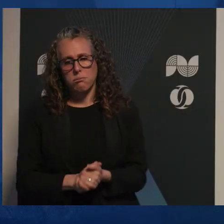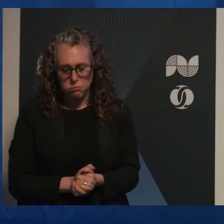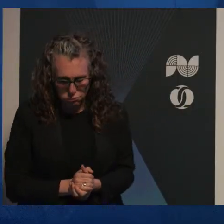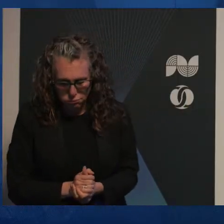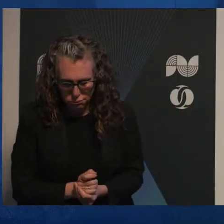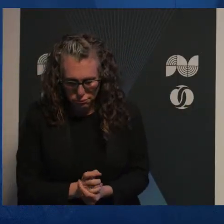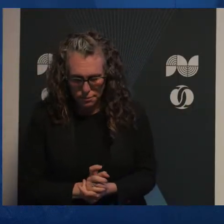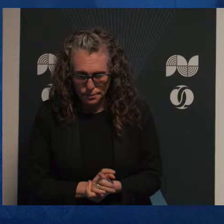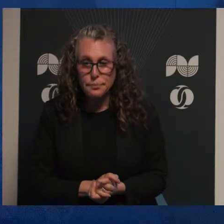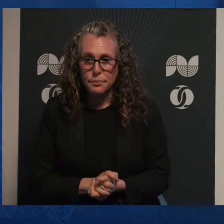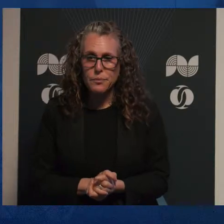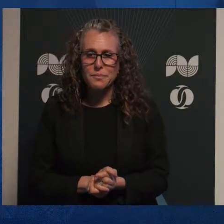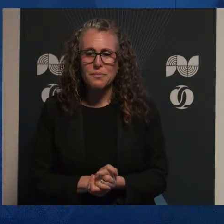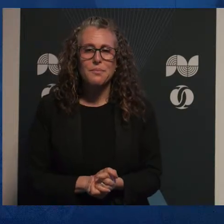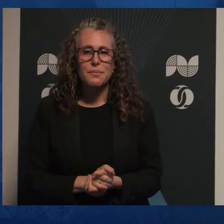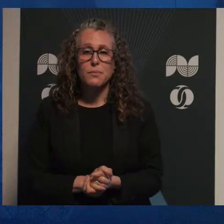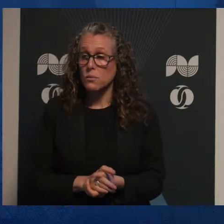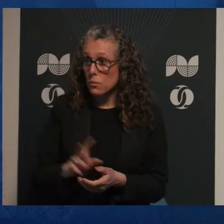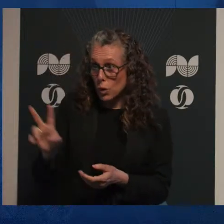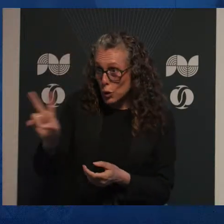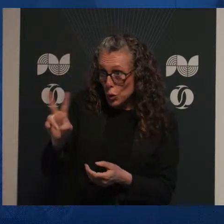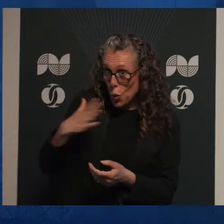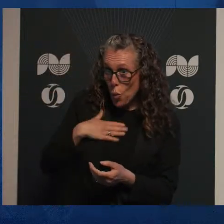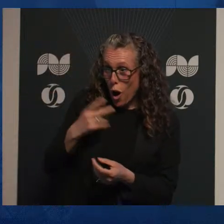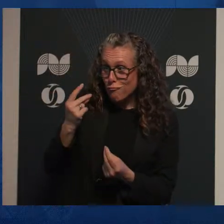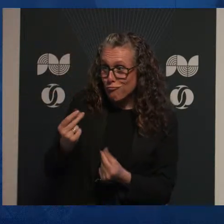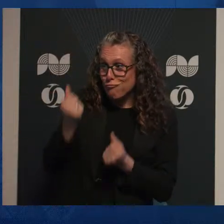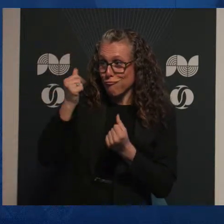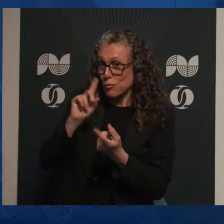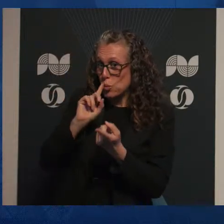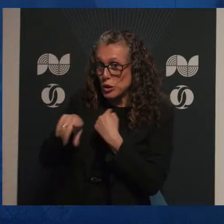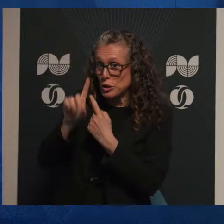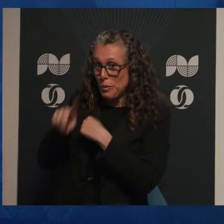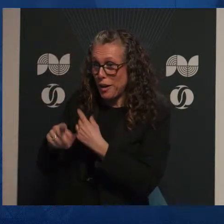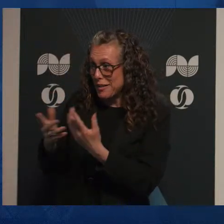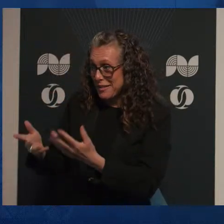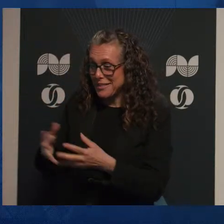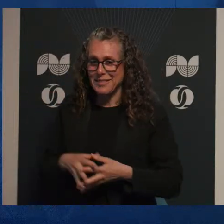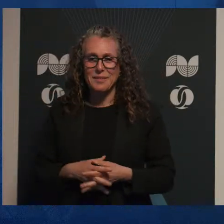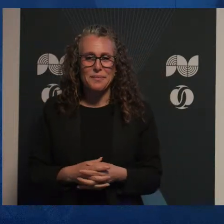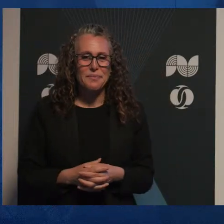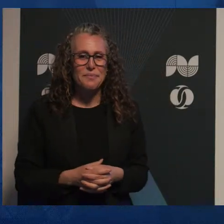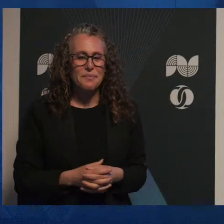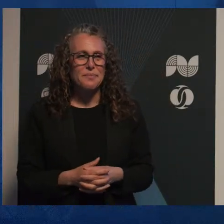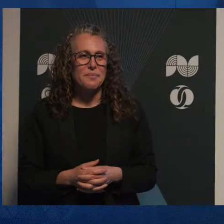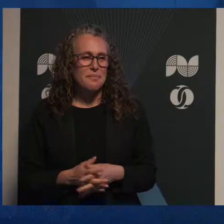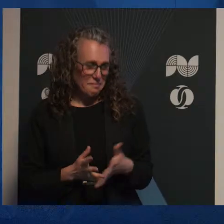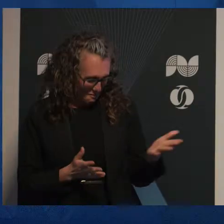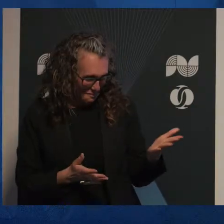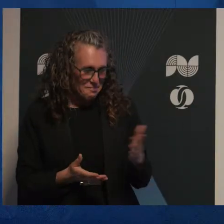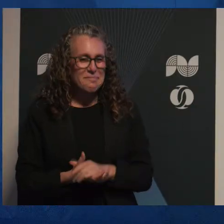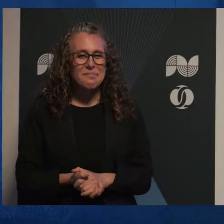Very quickly, the two of you, if you want to address any of these questions? The USAID piece. Well, I wanted